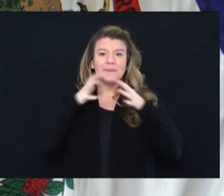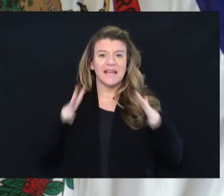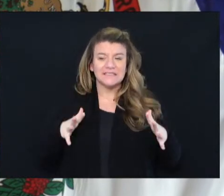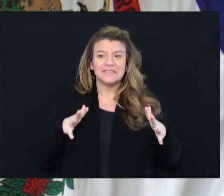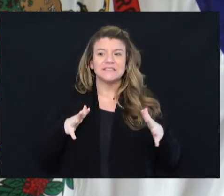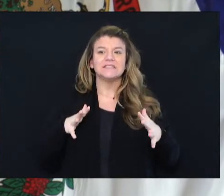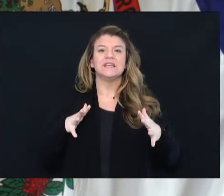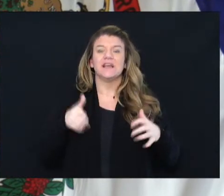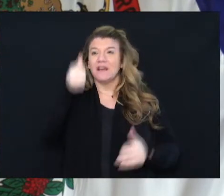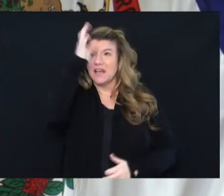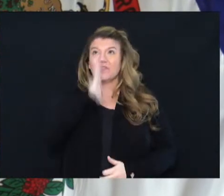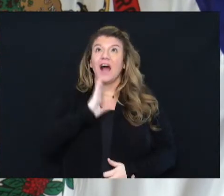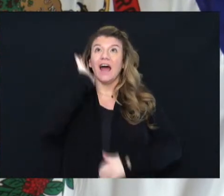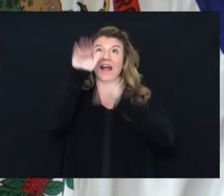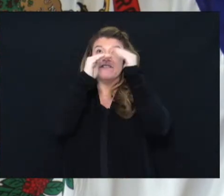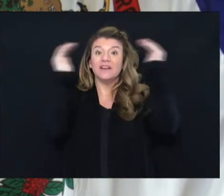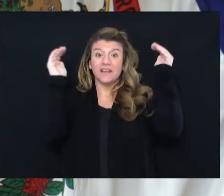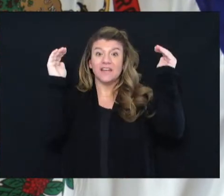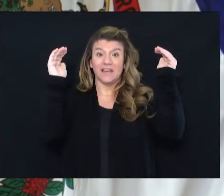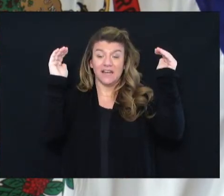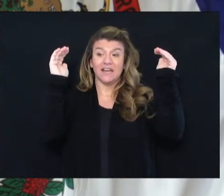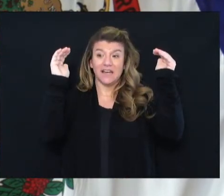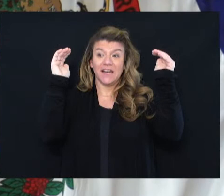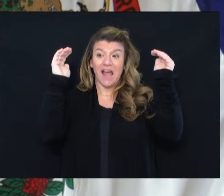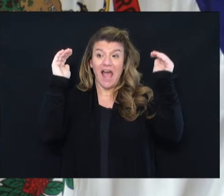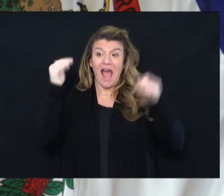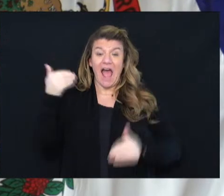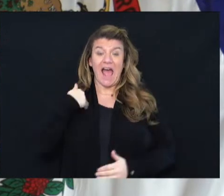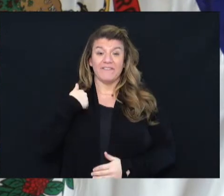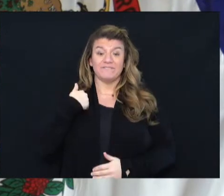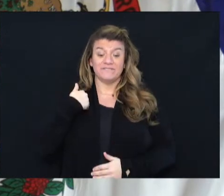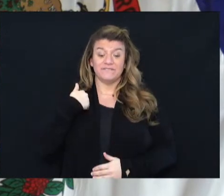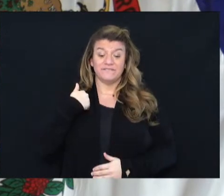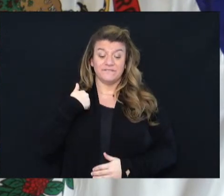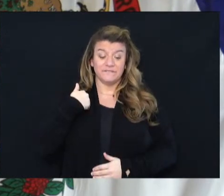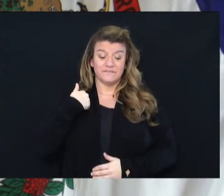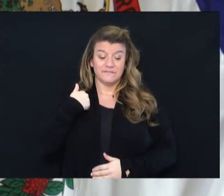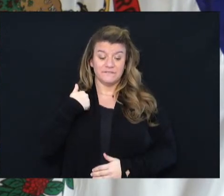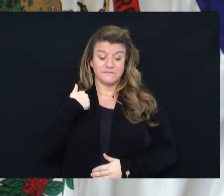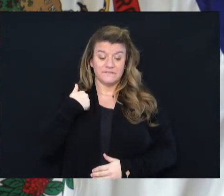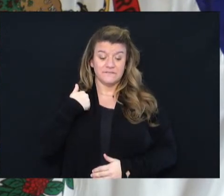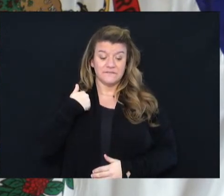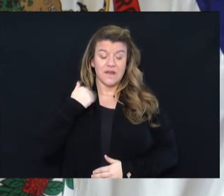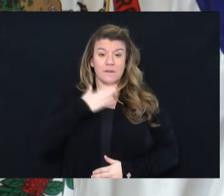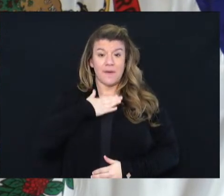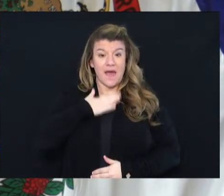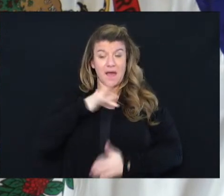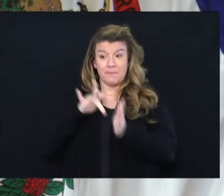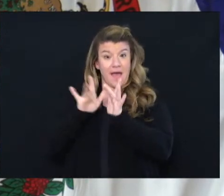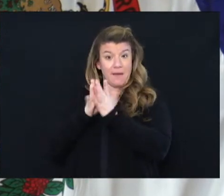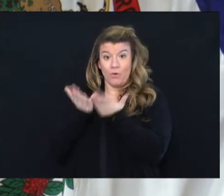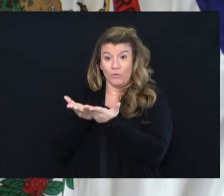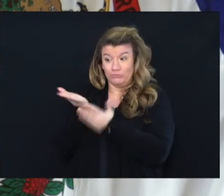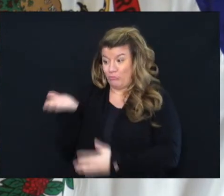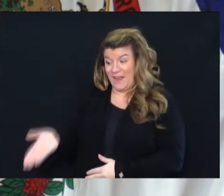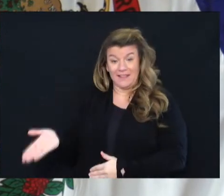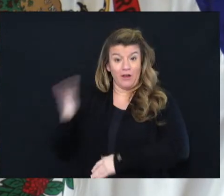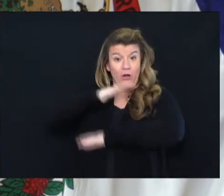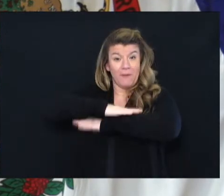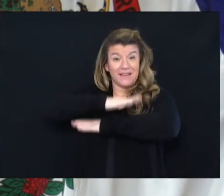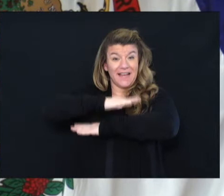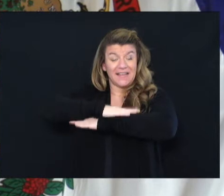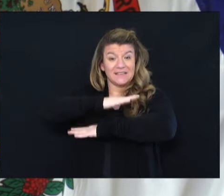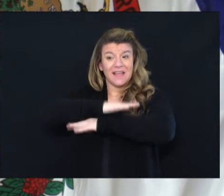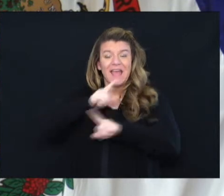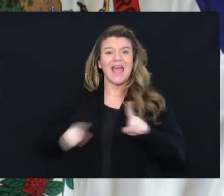of God above, and I've got my Bibles right here beside me at my desk, and all